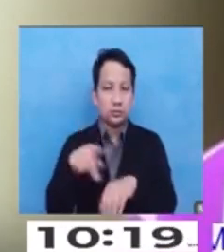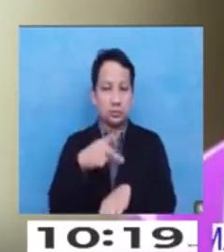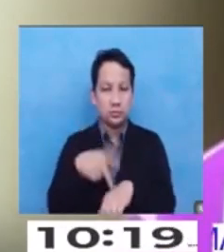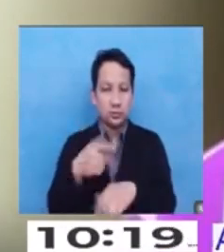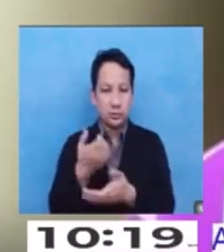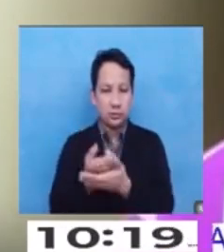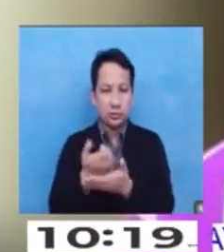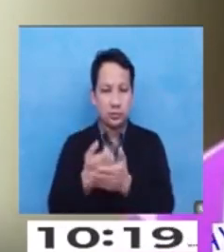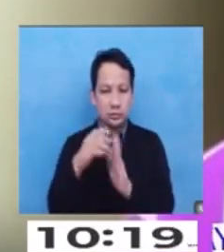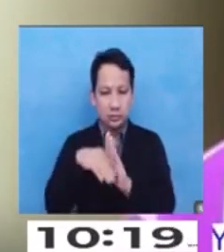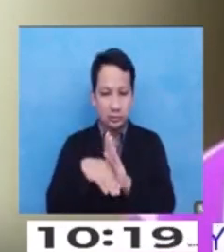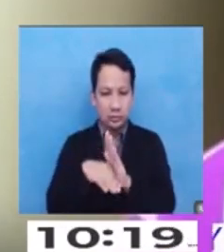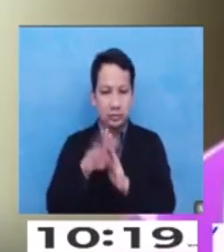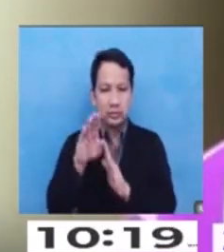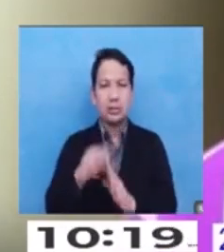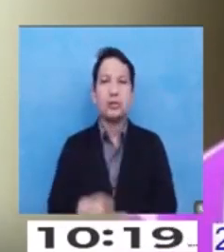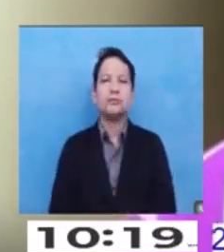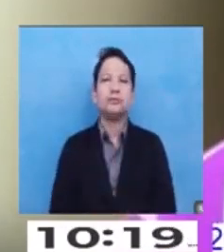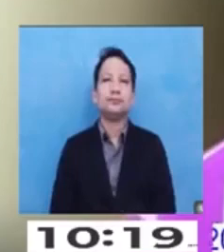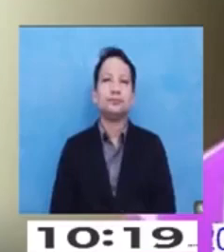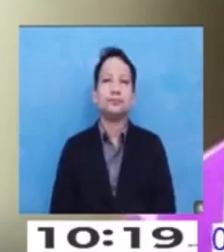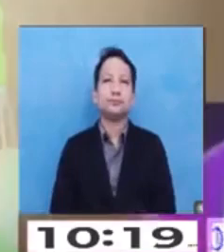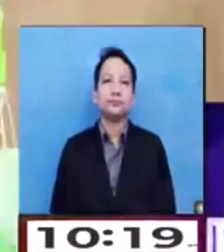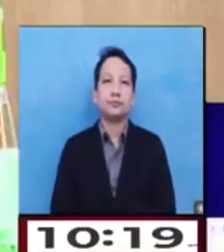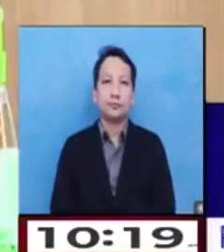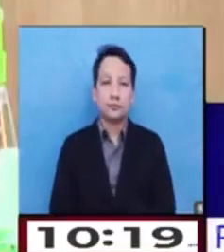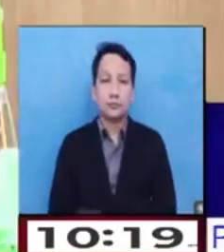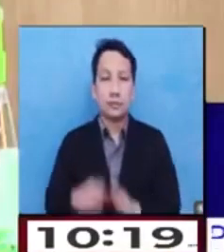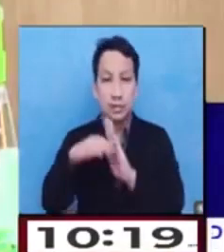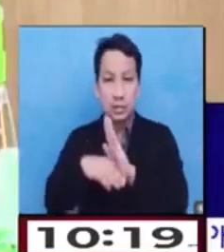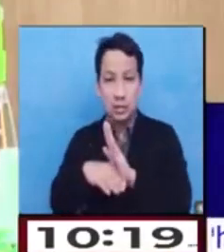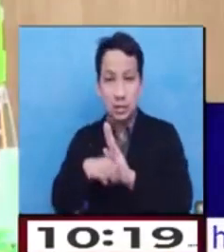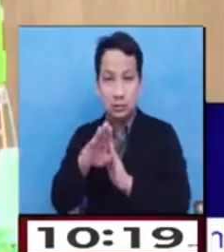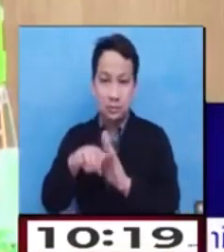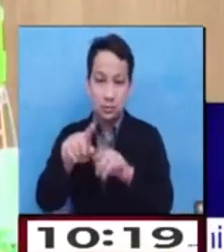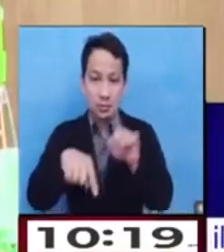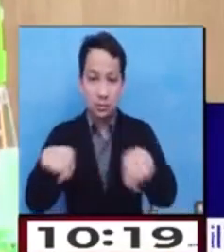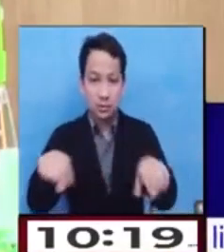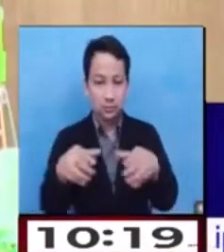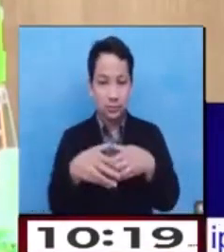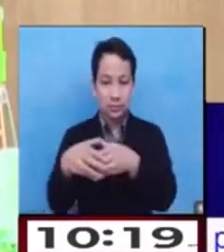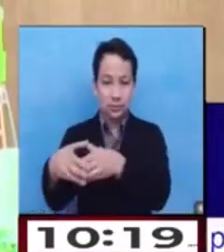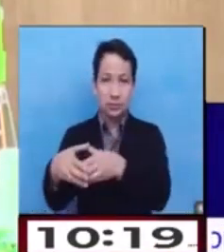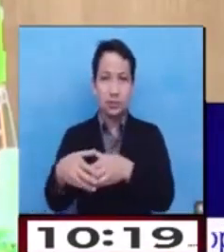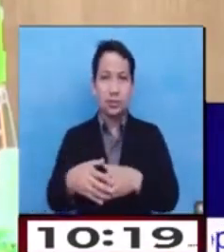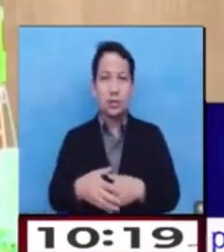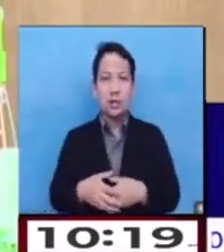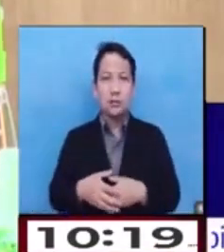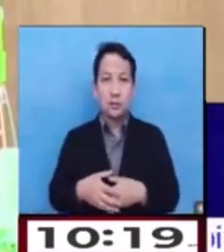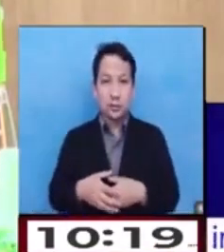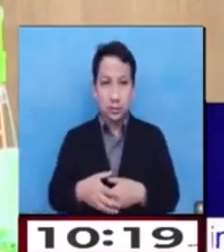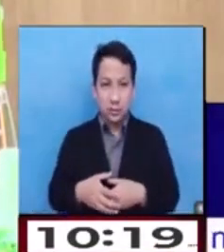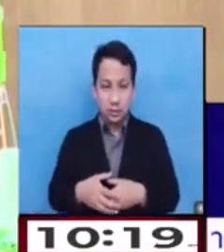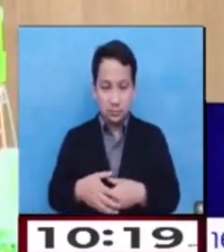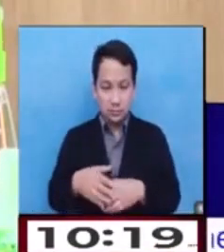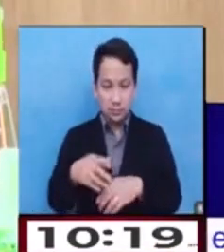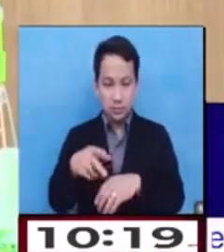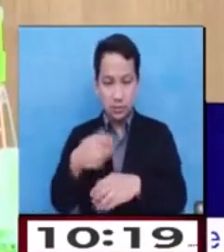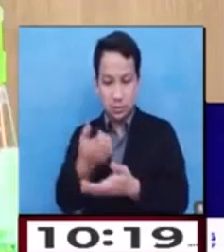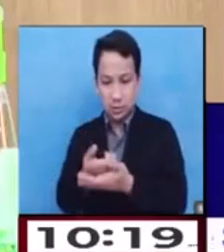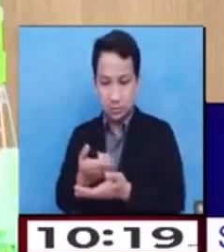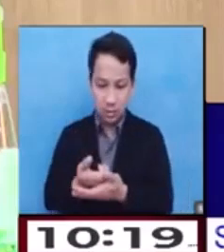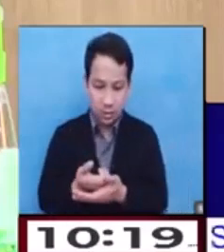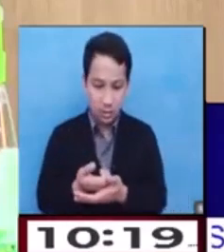Well, inflation affects the various sectors of the economy